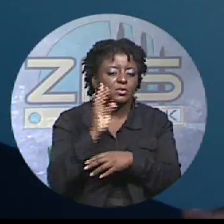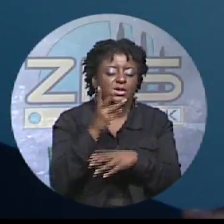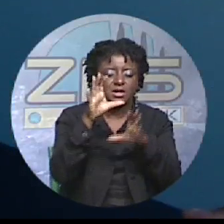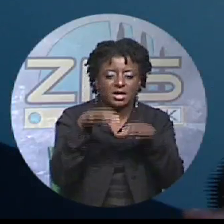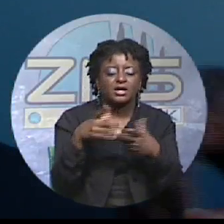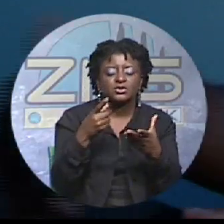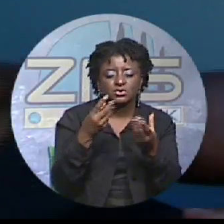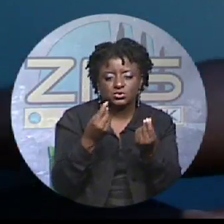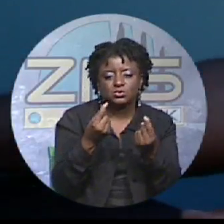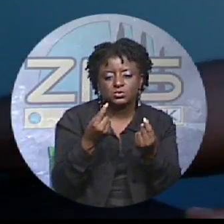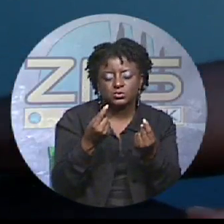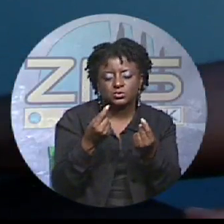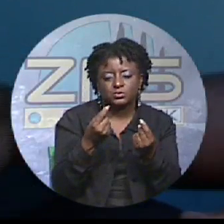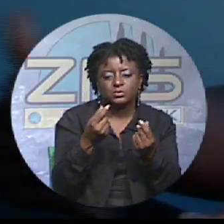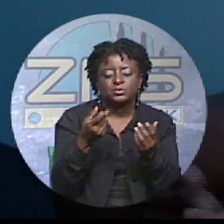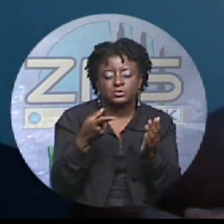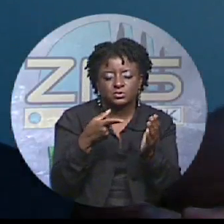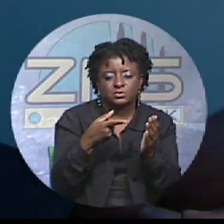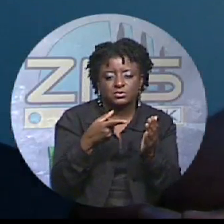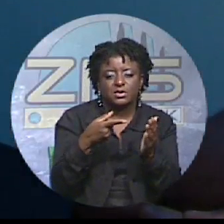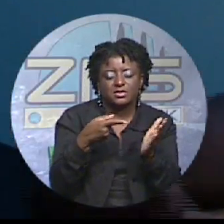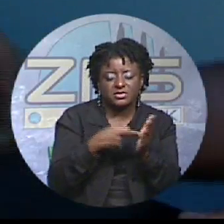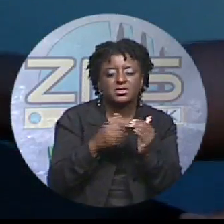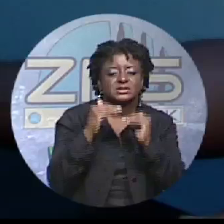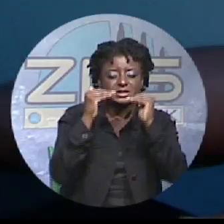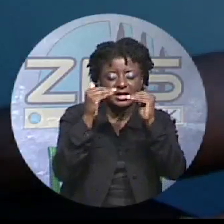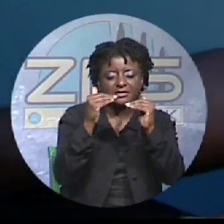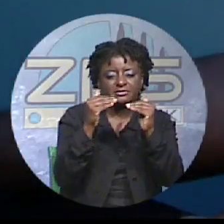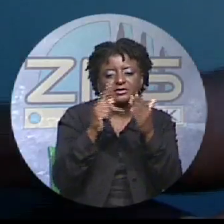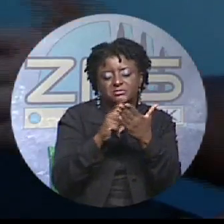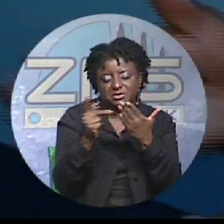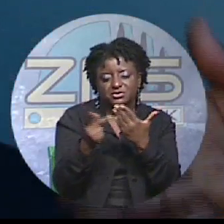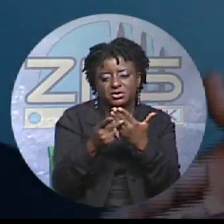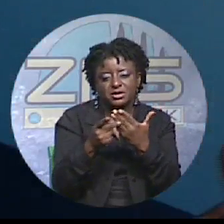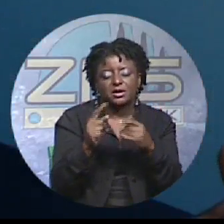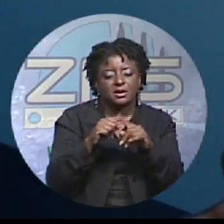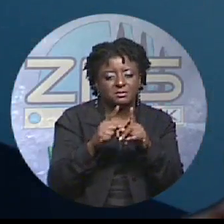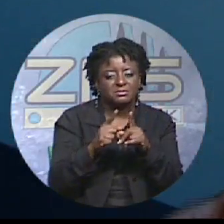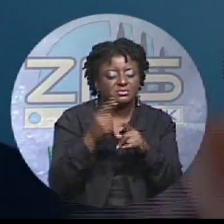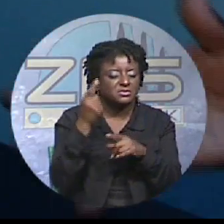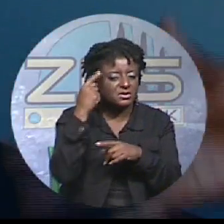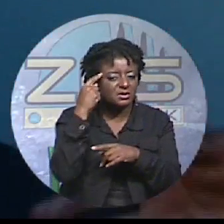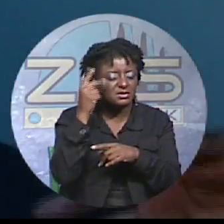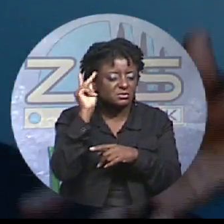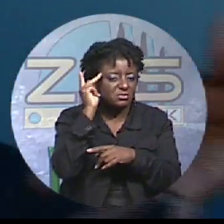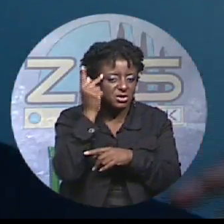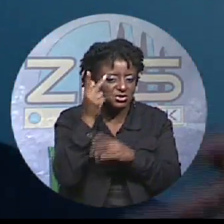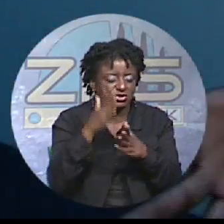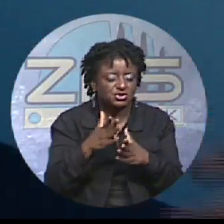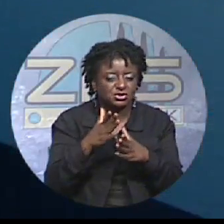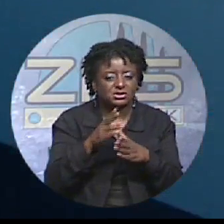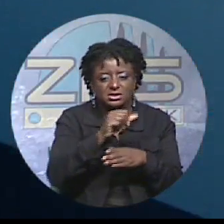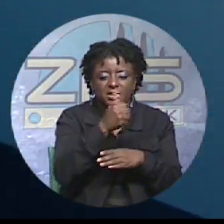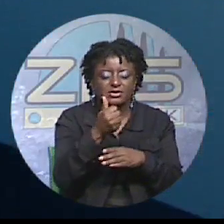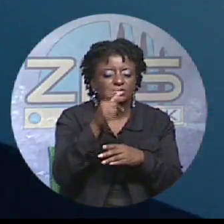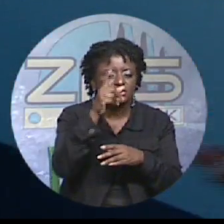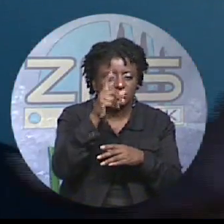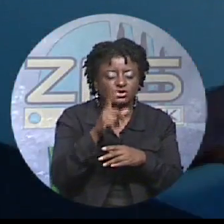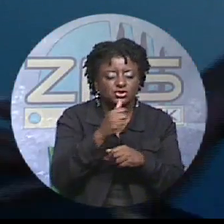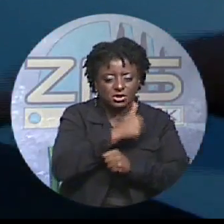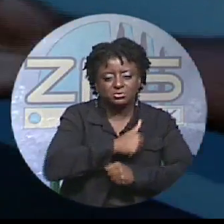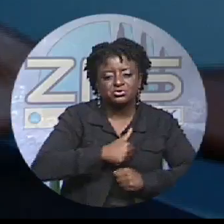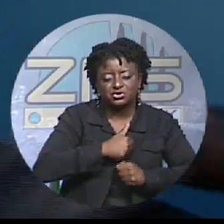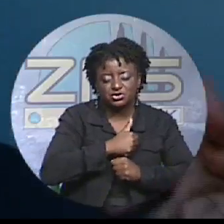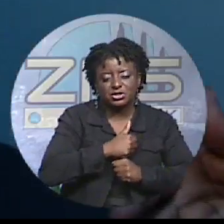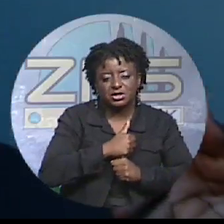I think that there needs to be an appreciation of that from the politician, the stakeholders, the persons who negotiate these deals to